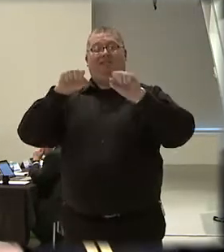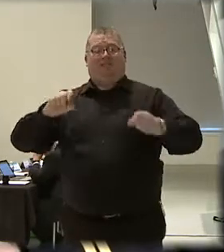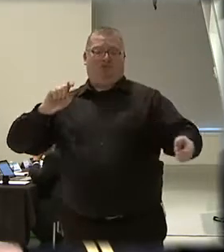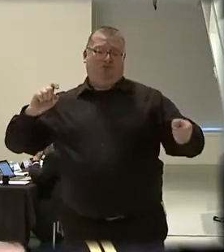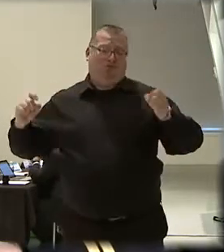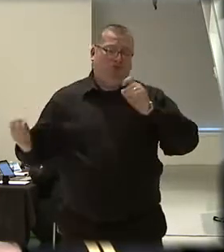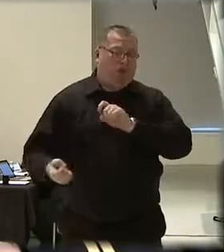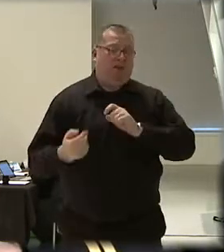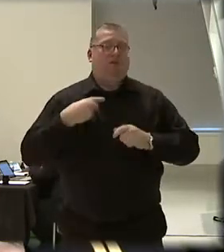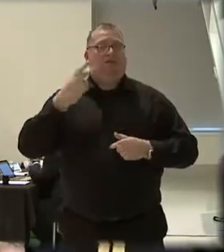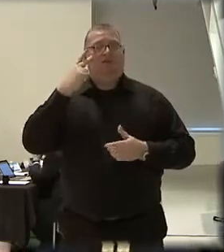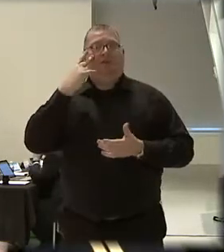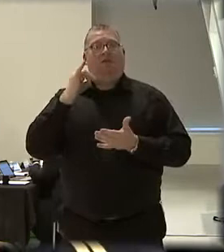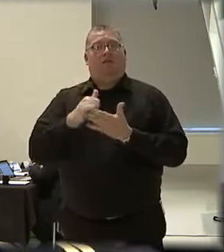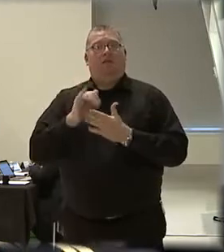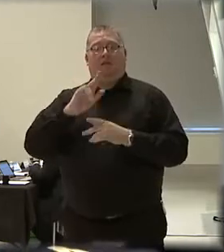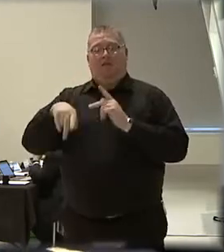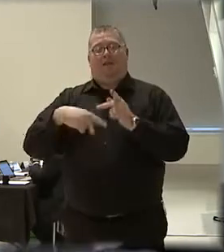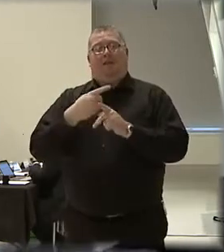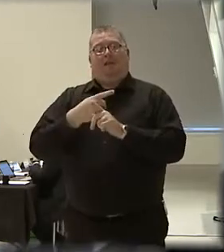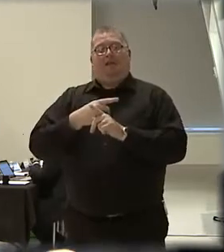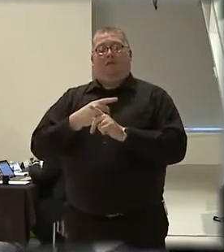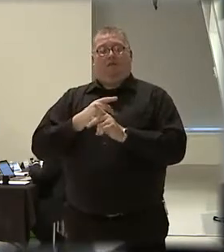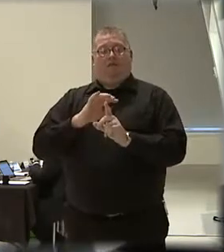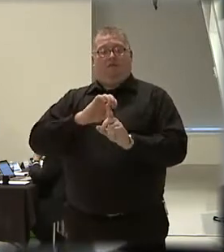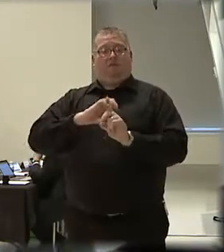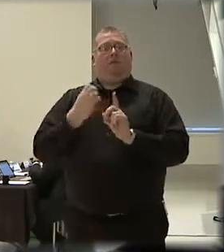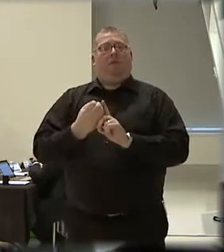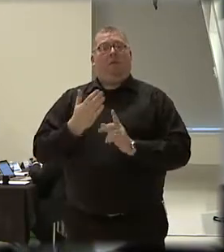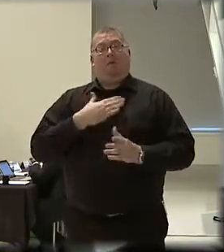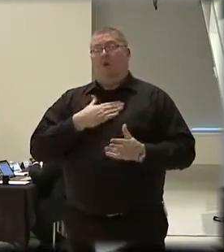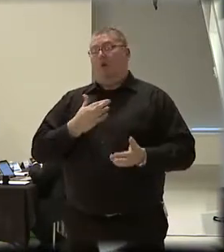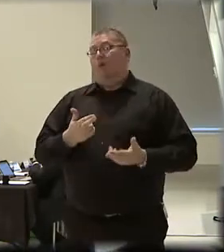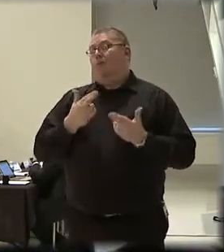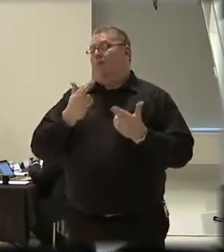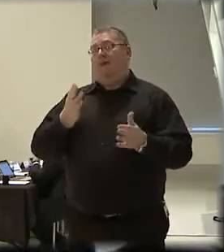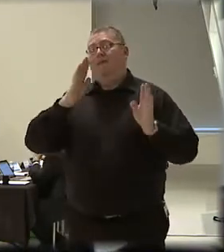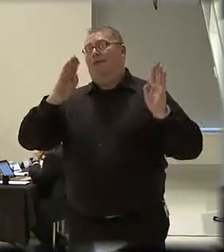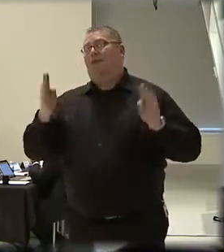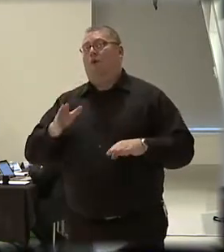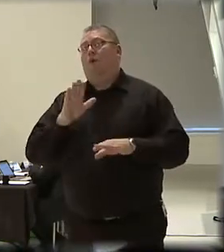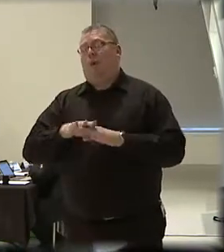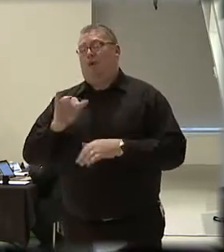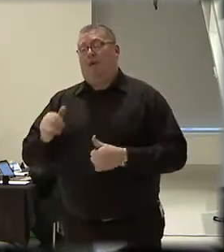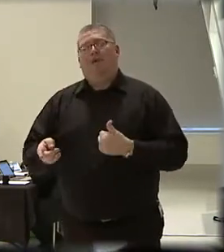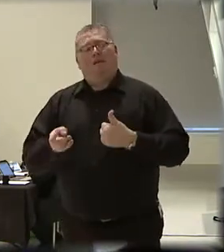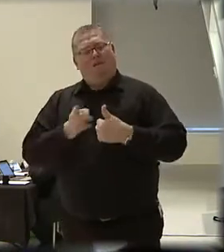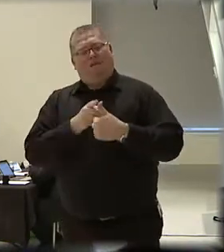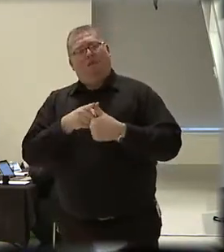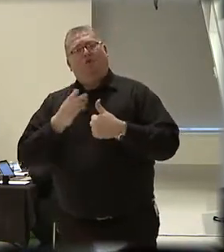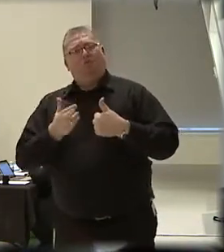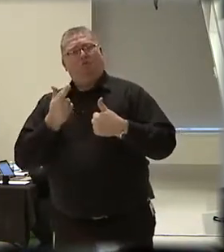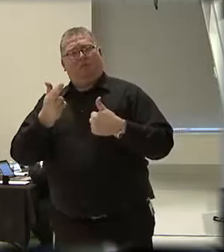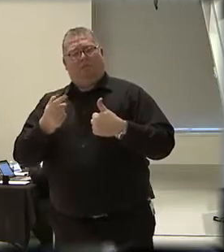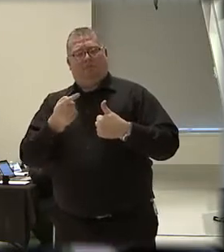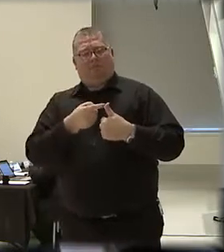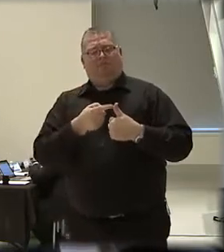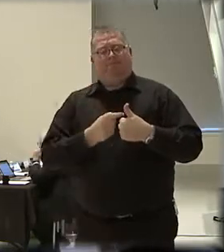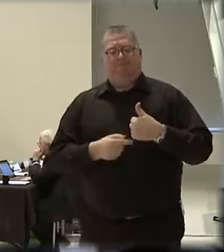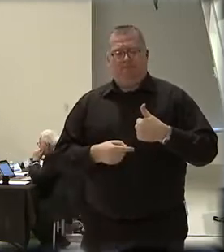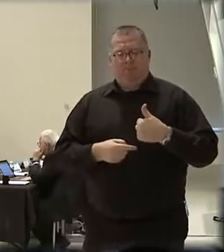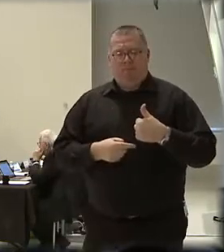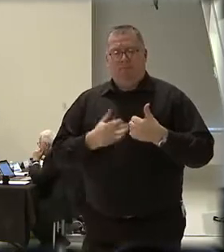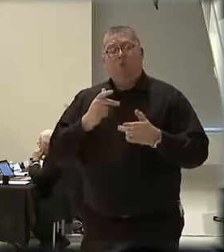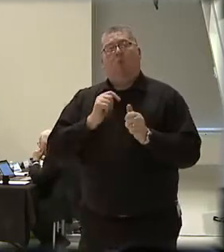produce this kind of environment. And so my recommendations are really focused in that way. My first recommendation is to